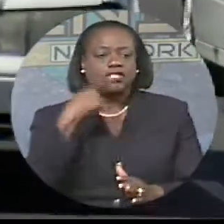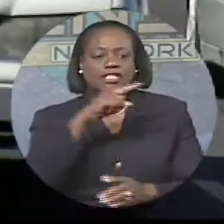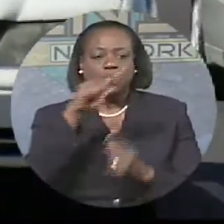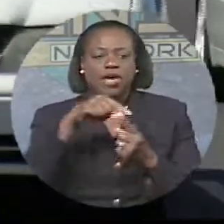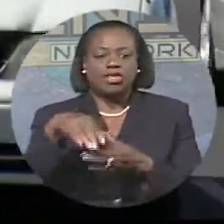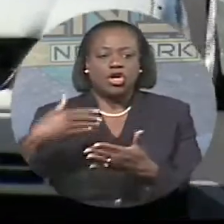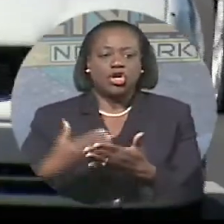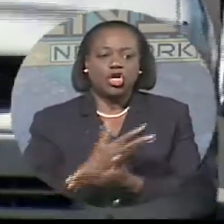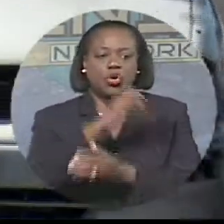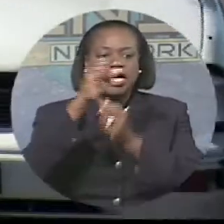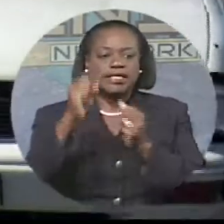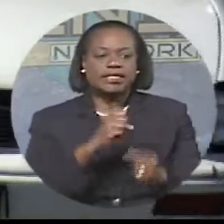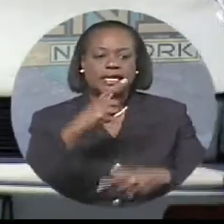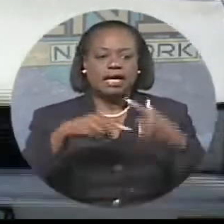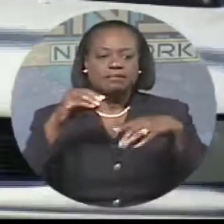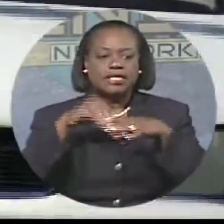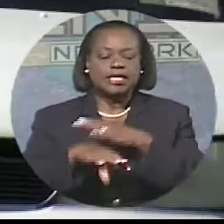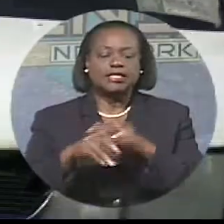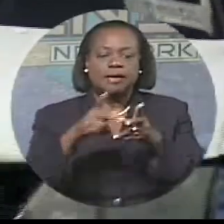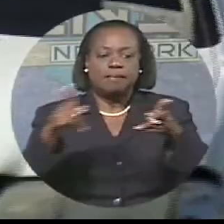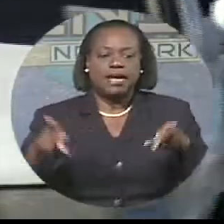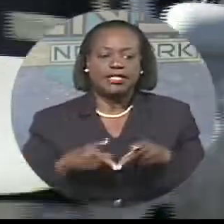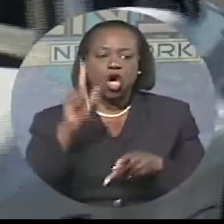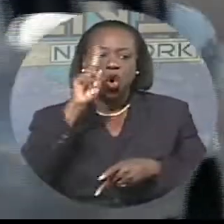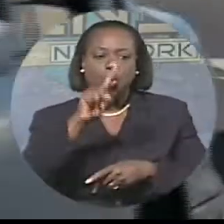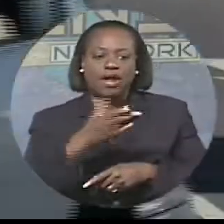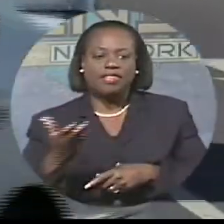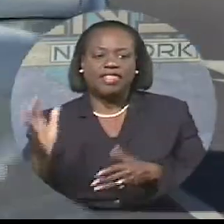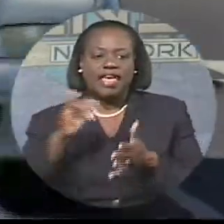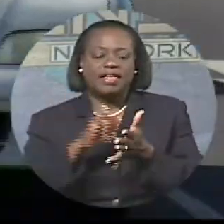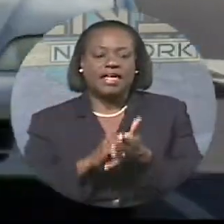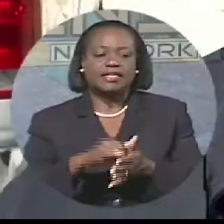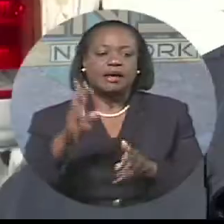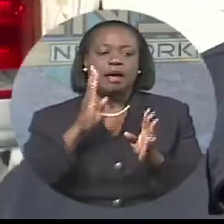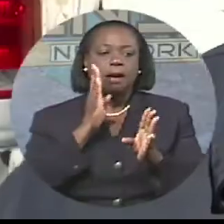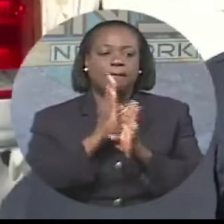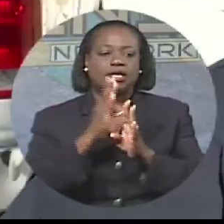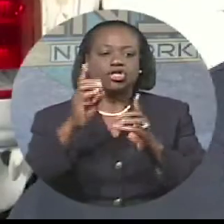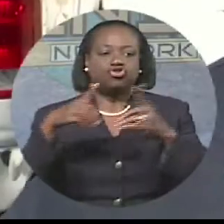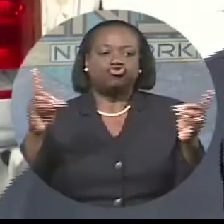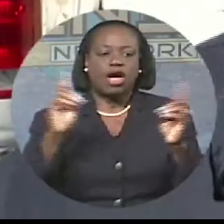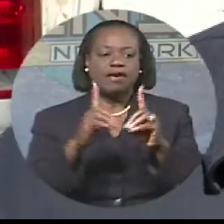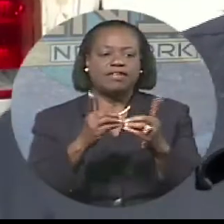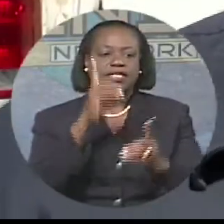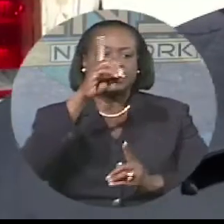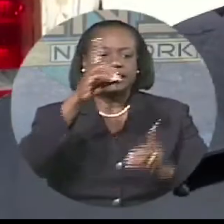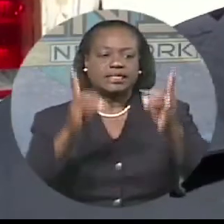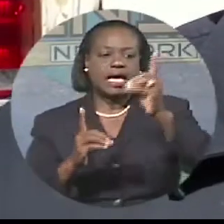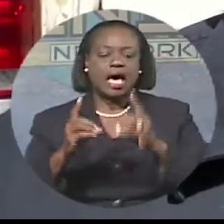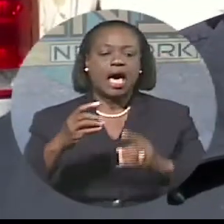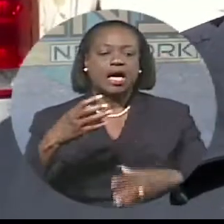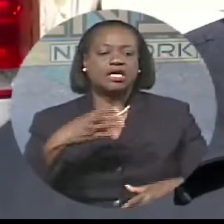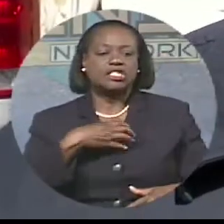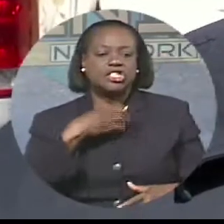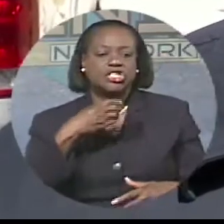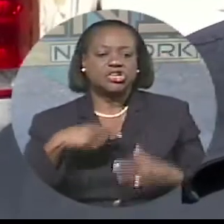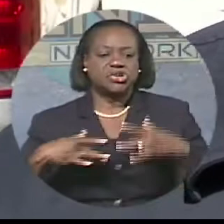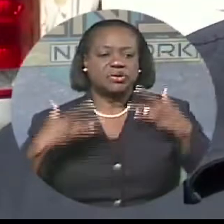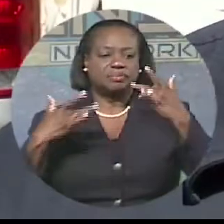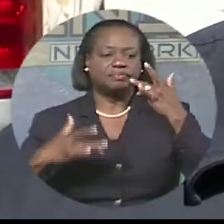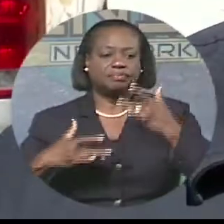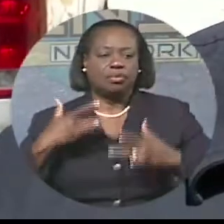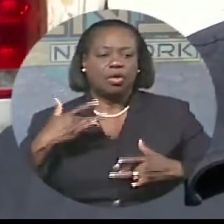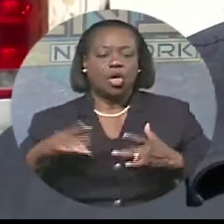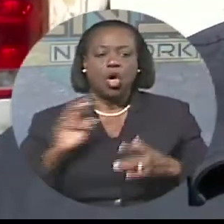play, there is one thing, however, that bus drivers are concerned about. We don't want no outsider to come in because, you